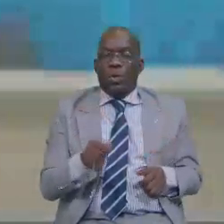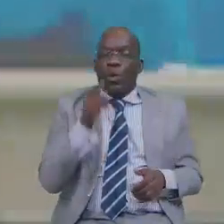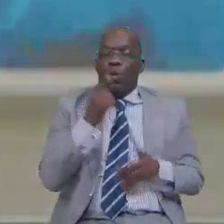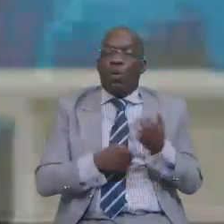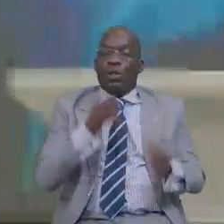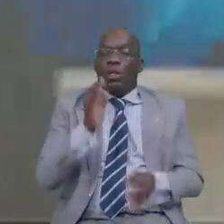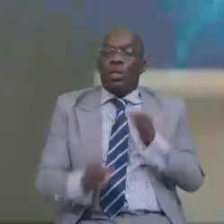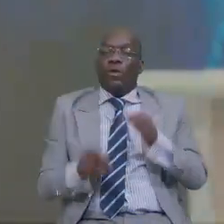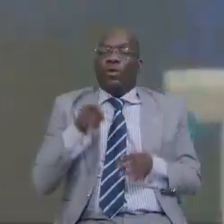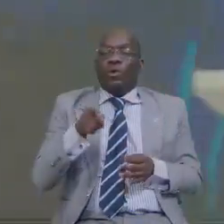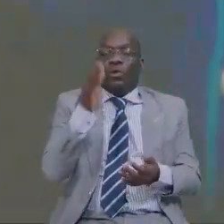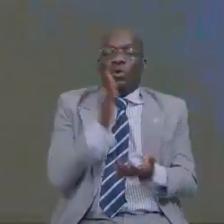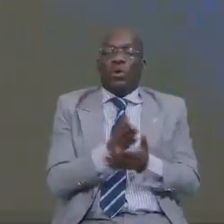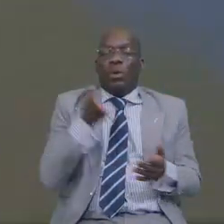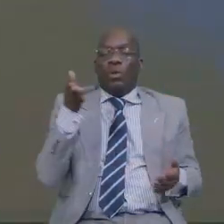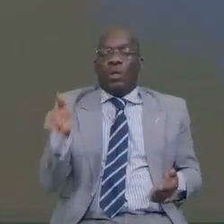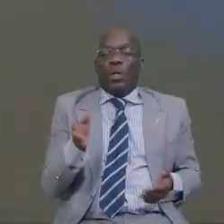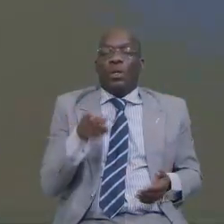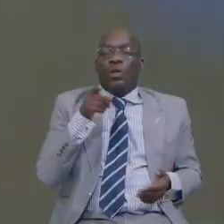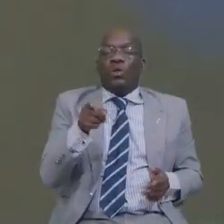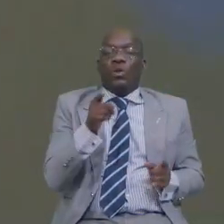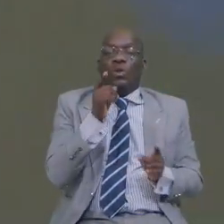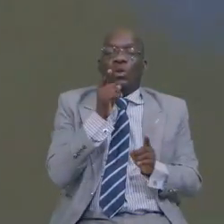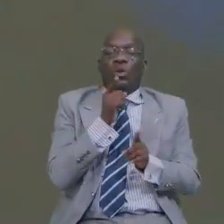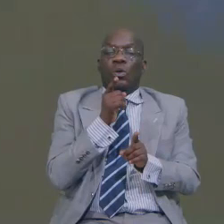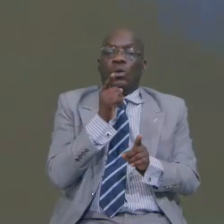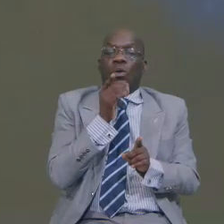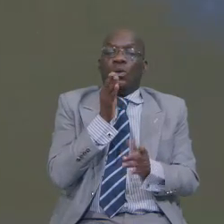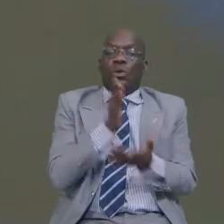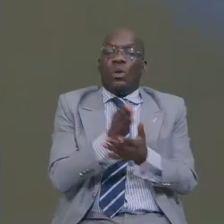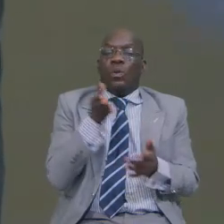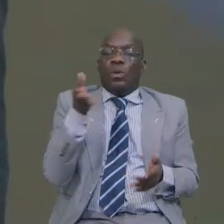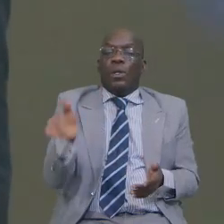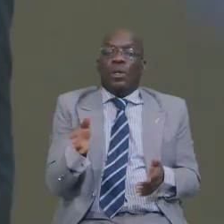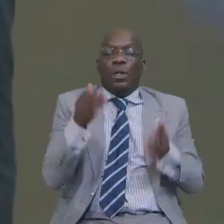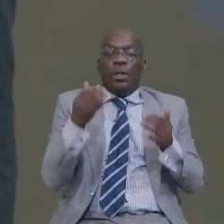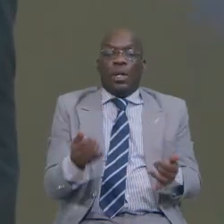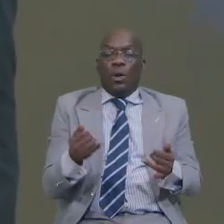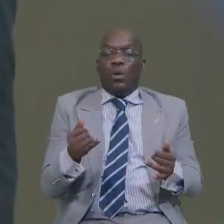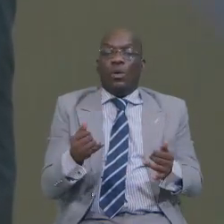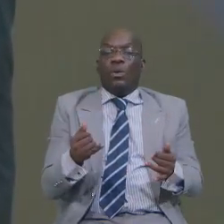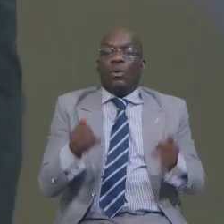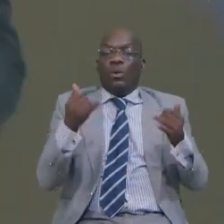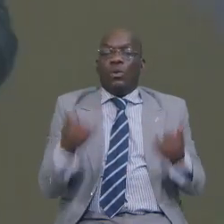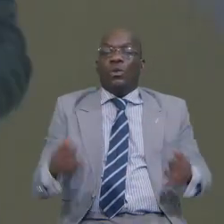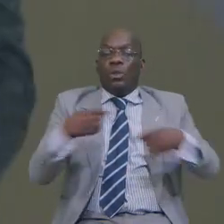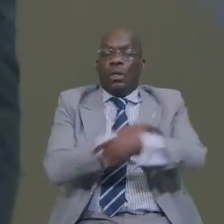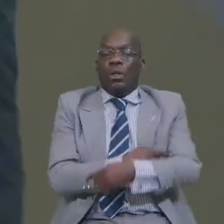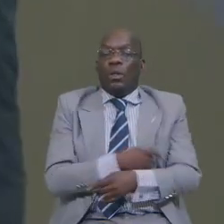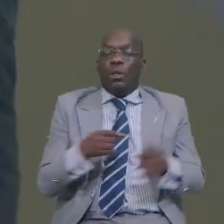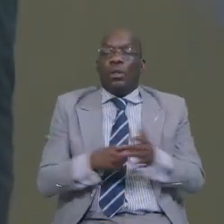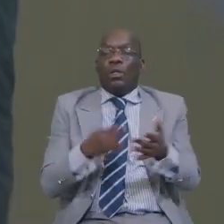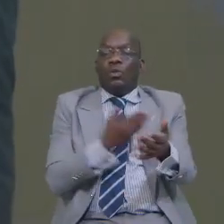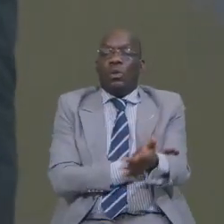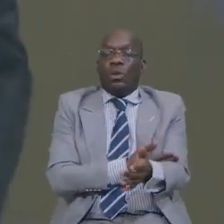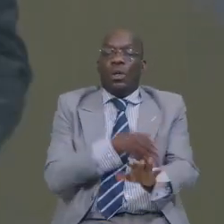you feed your inner man now, today? At this present time, this morning, at the time I'm